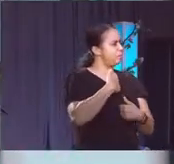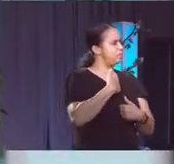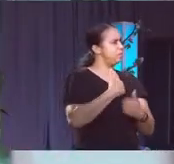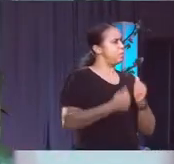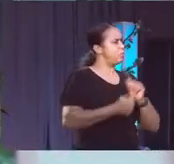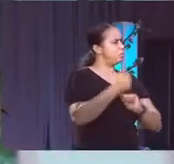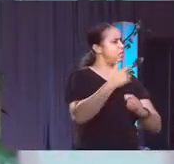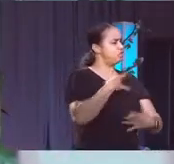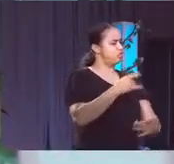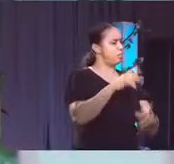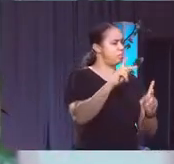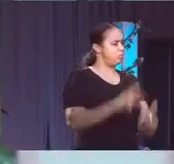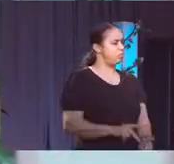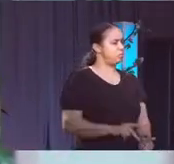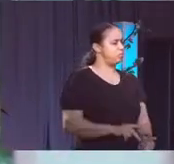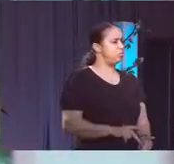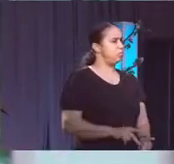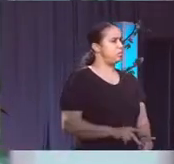room.